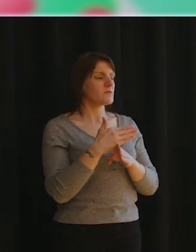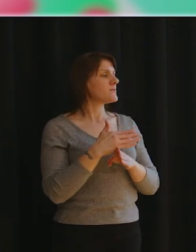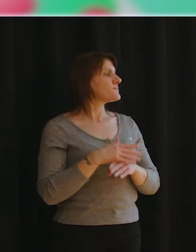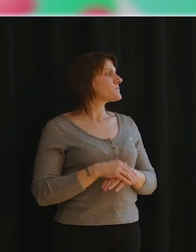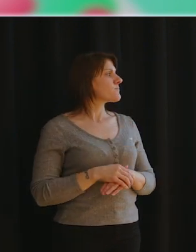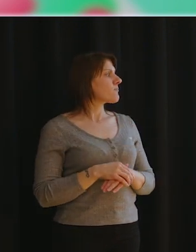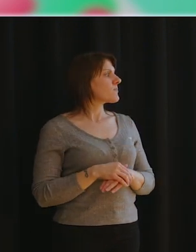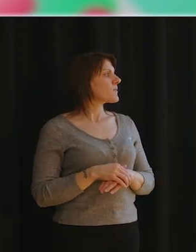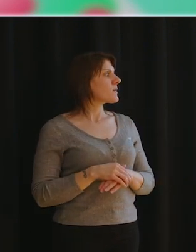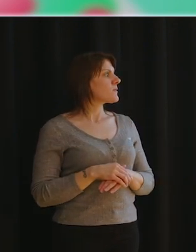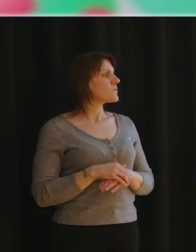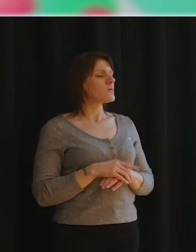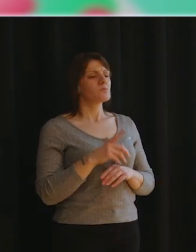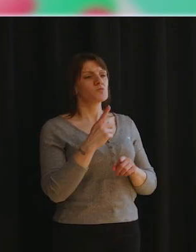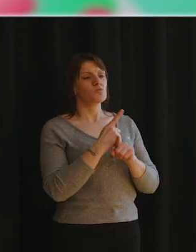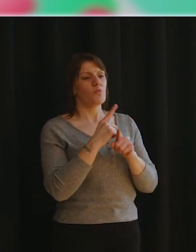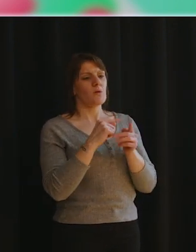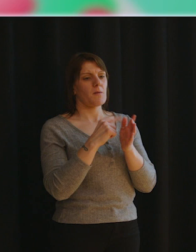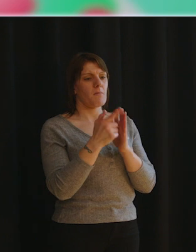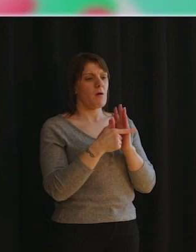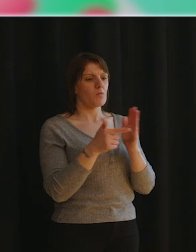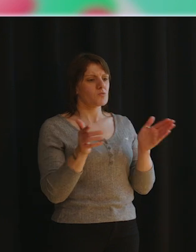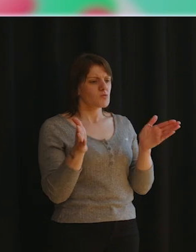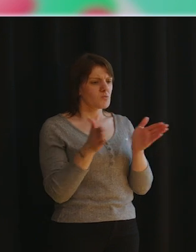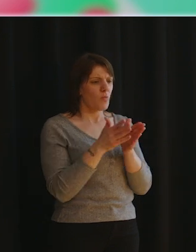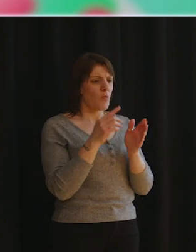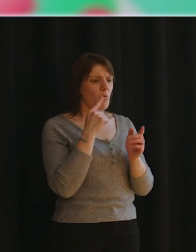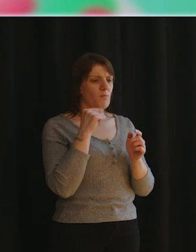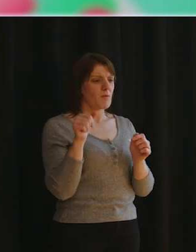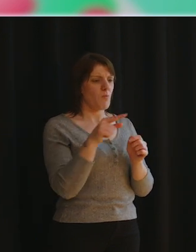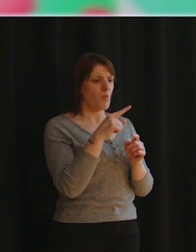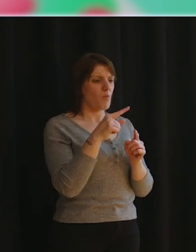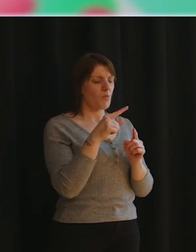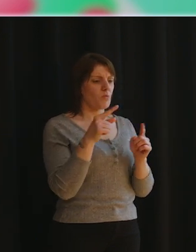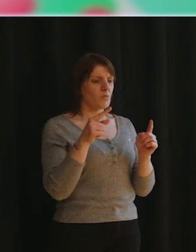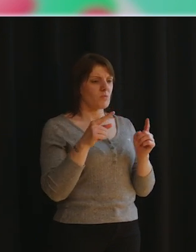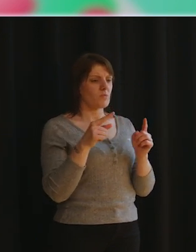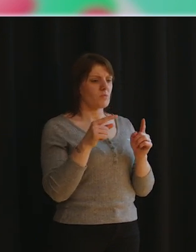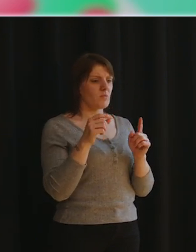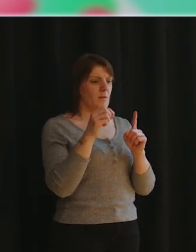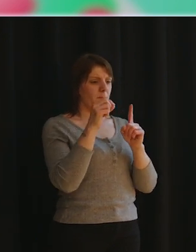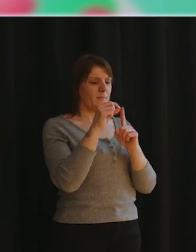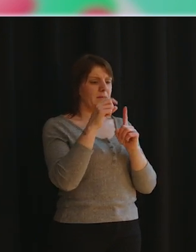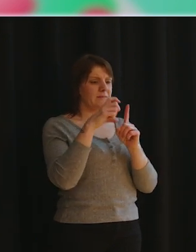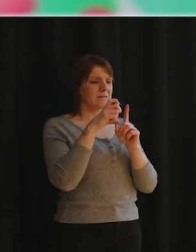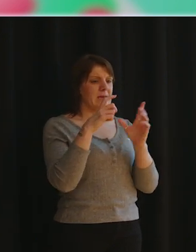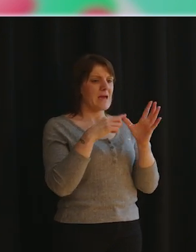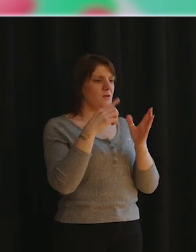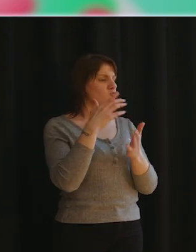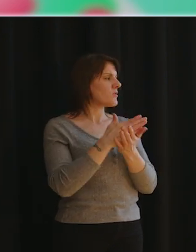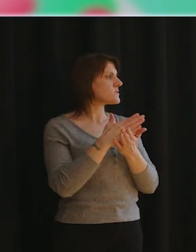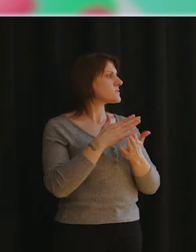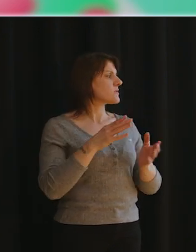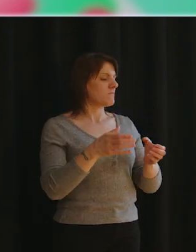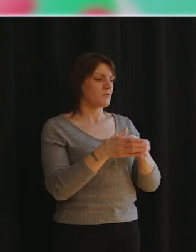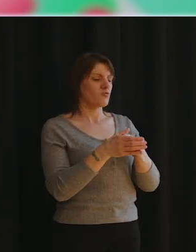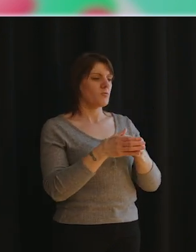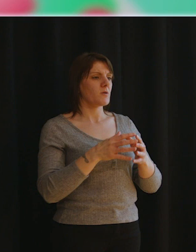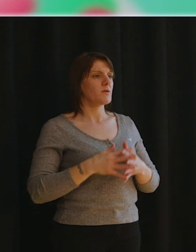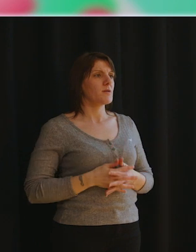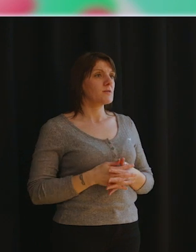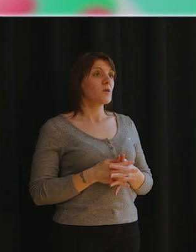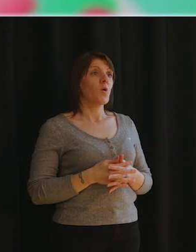people with a PDA profile across our trust. And it is becoming more prevalent in and